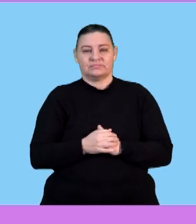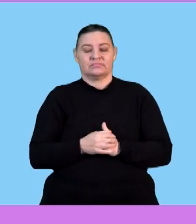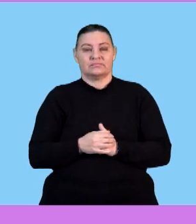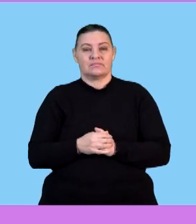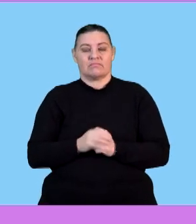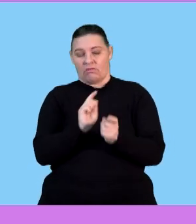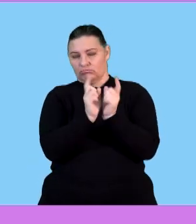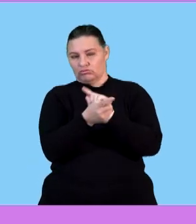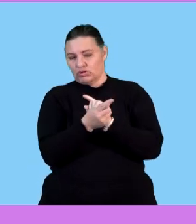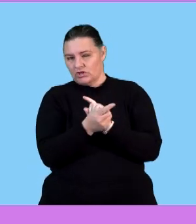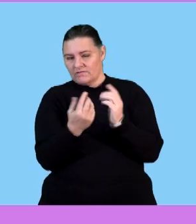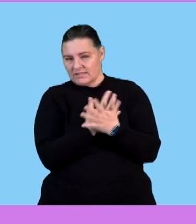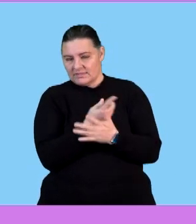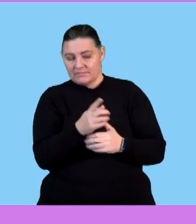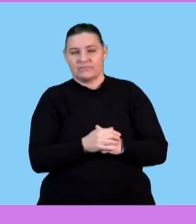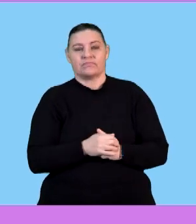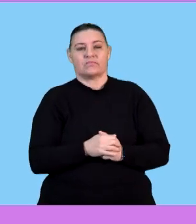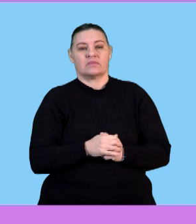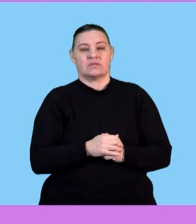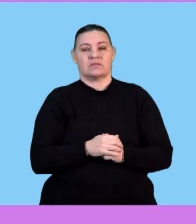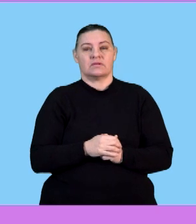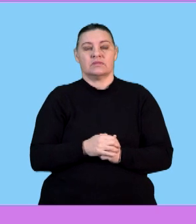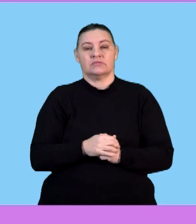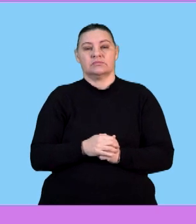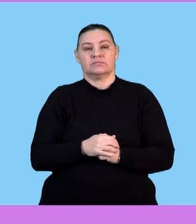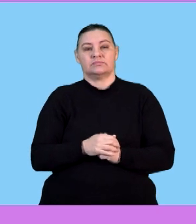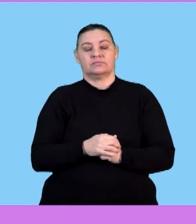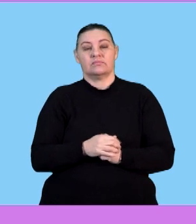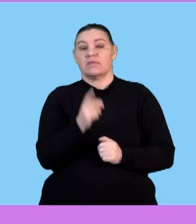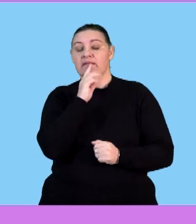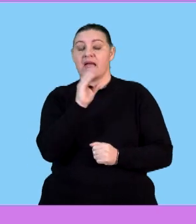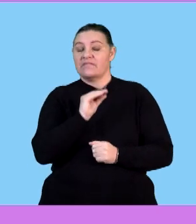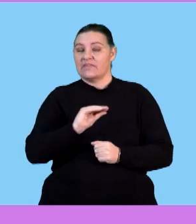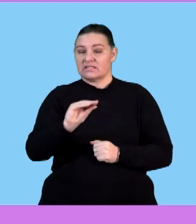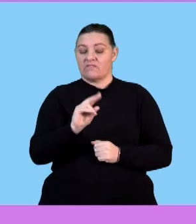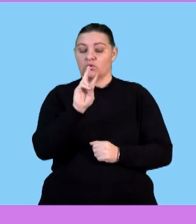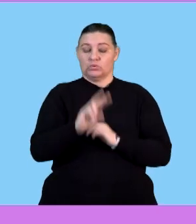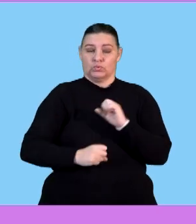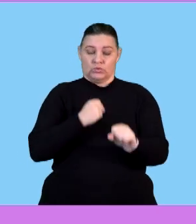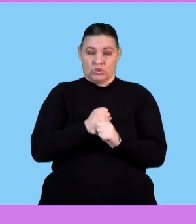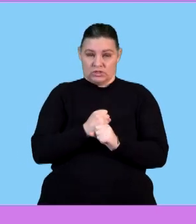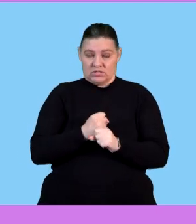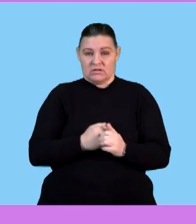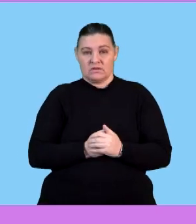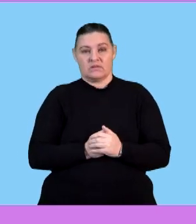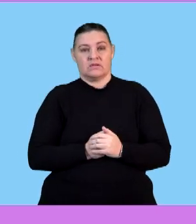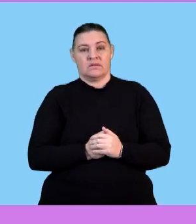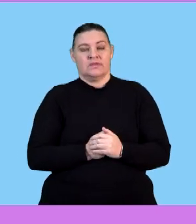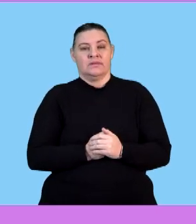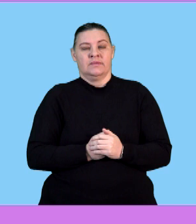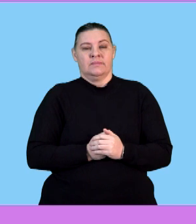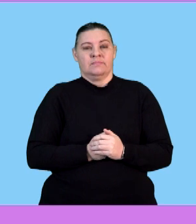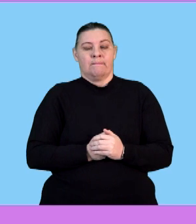Let's just change that one quickly. Okay, per year. And he invests it for 2 years. All